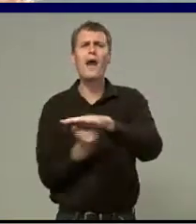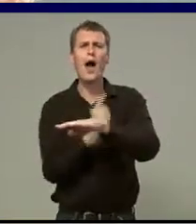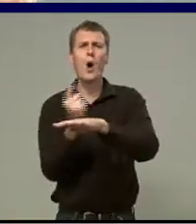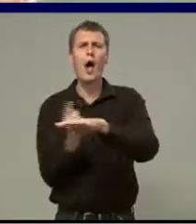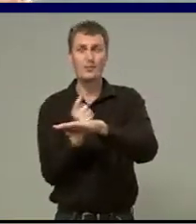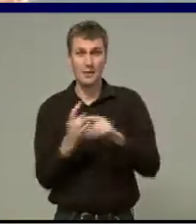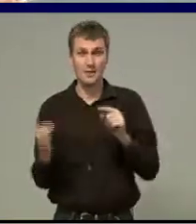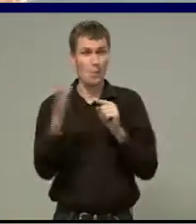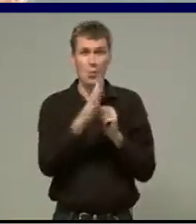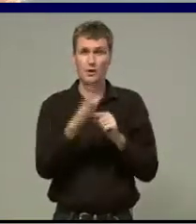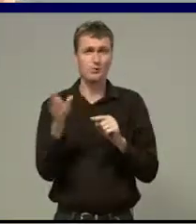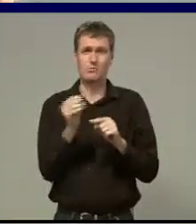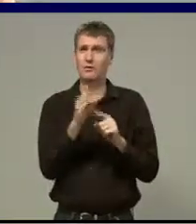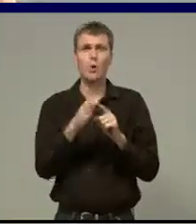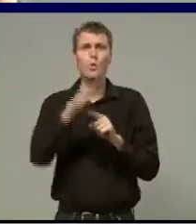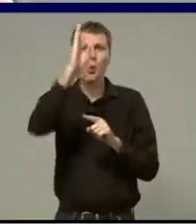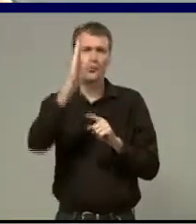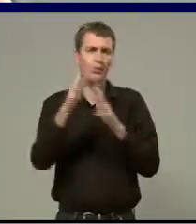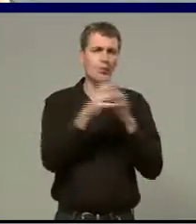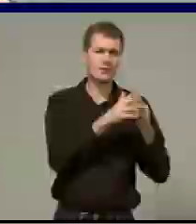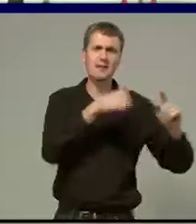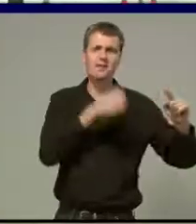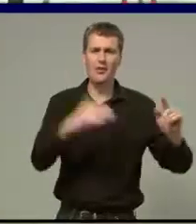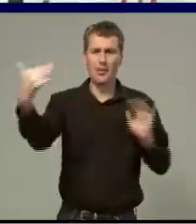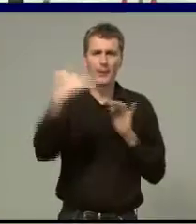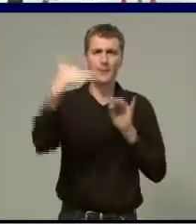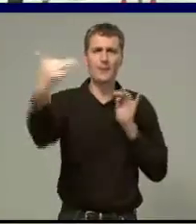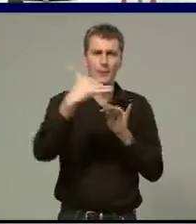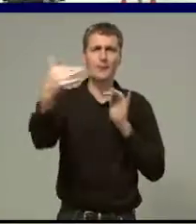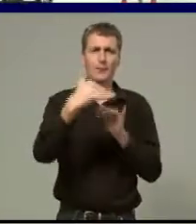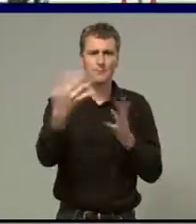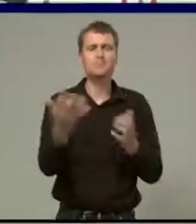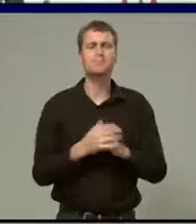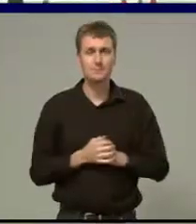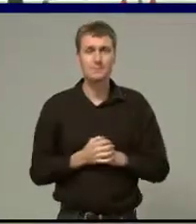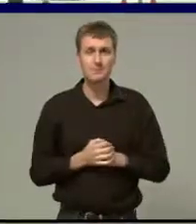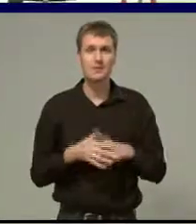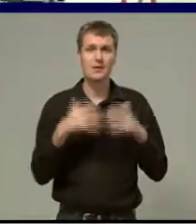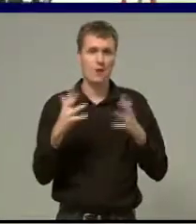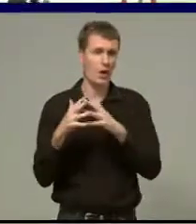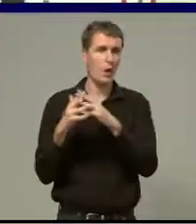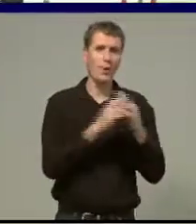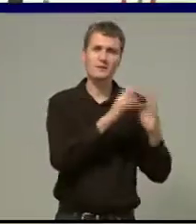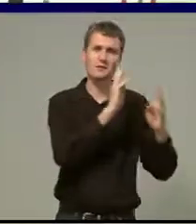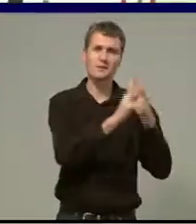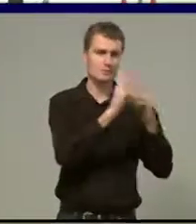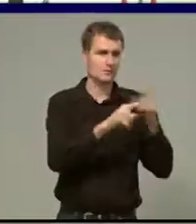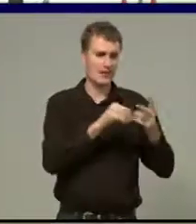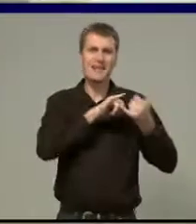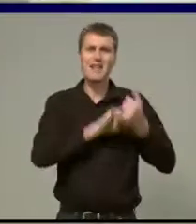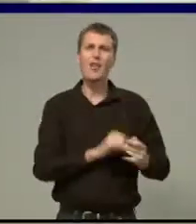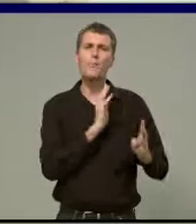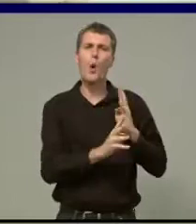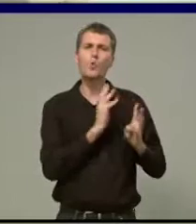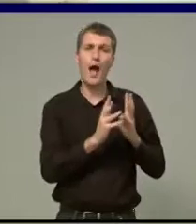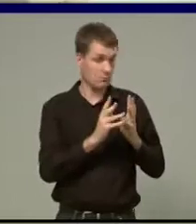between people from the north and the west and the south, so it's critical. With progress well underway on the western and southern corridors,